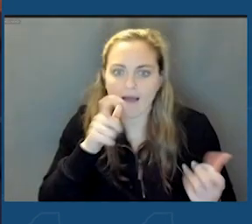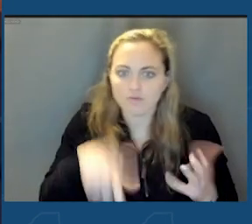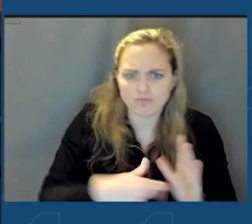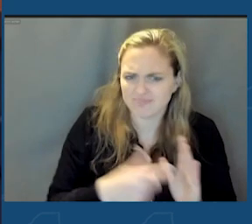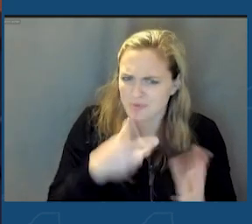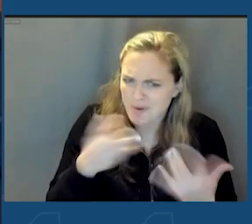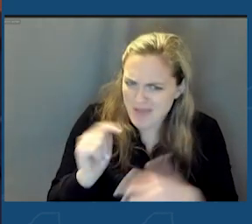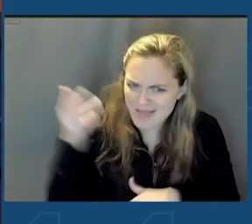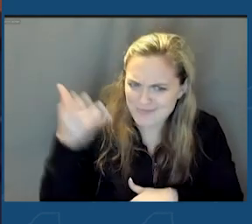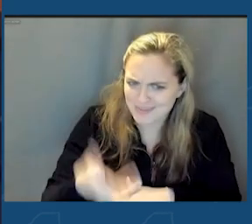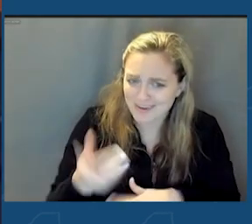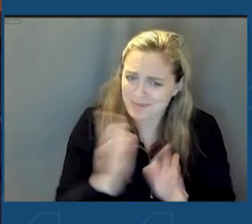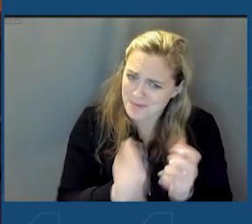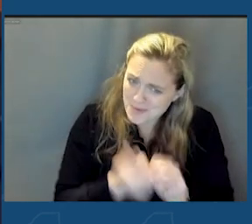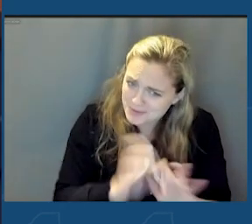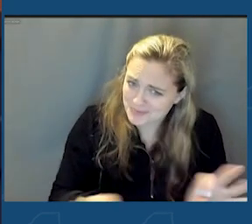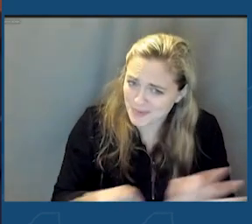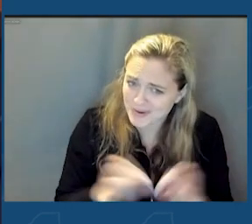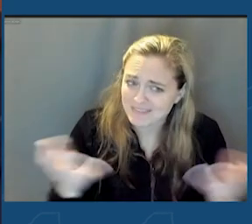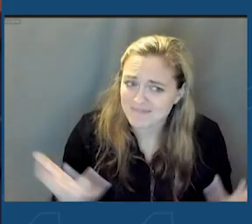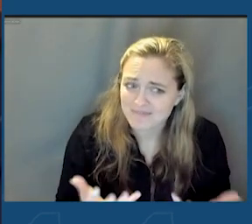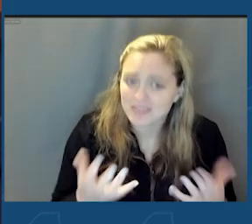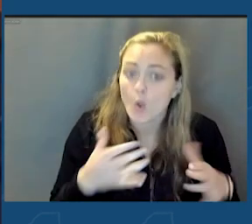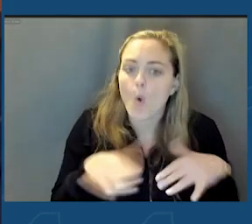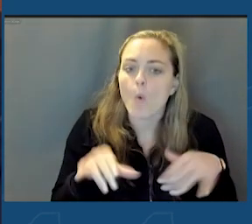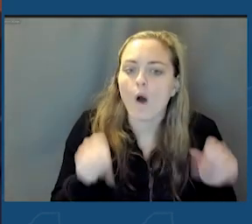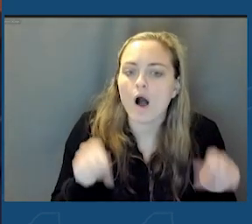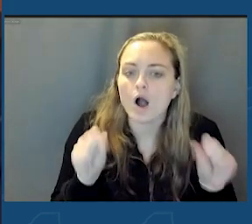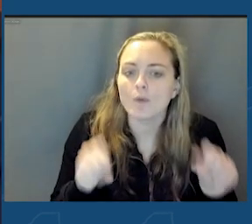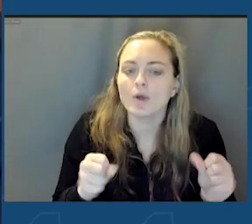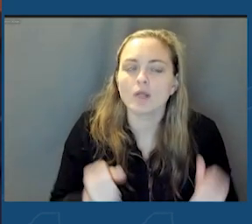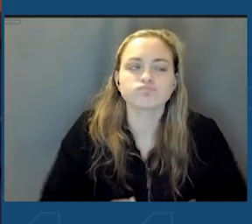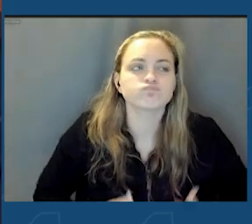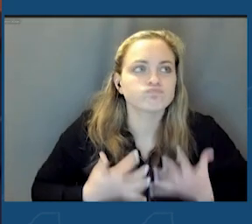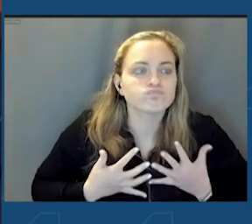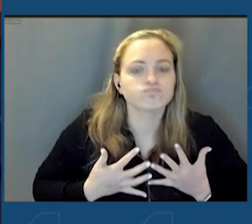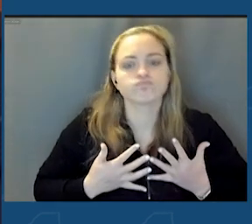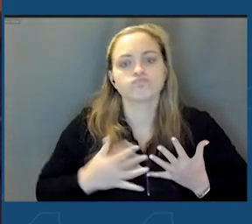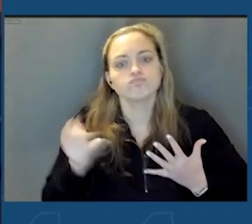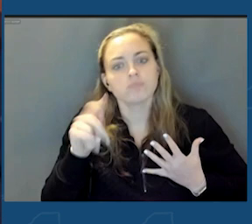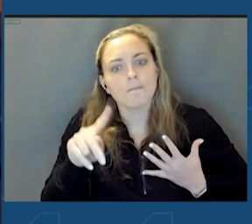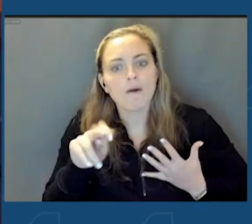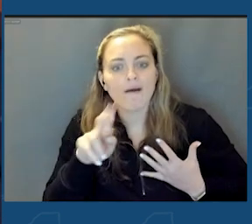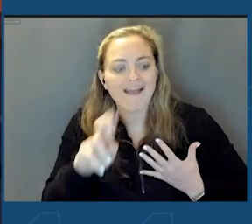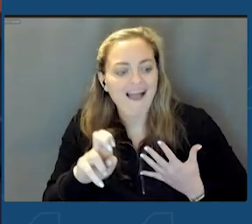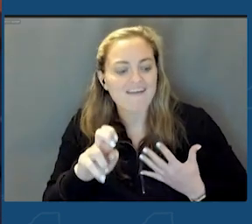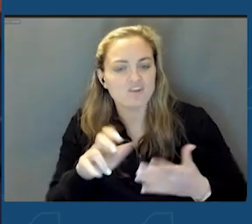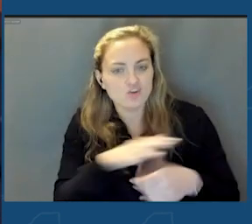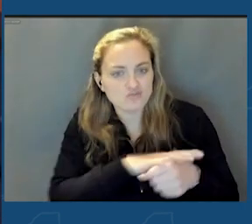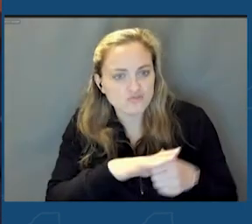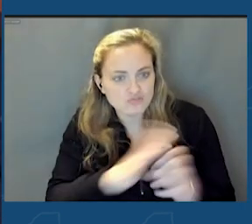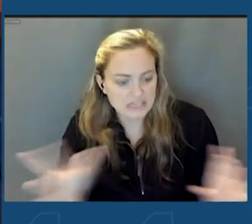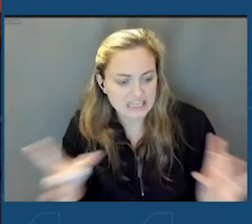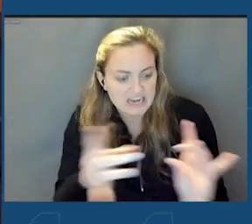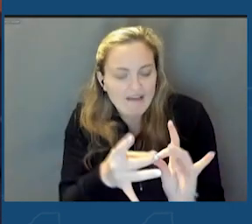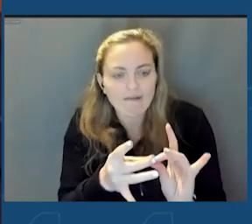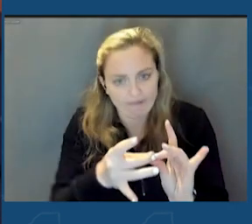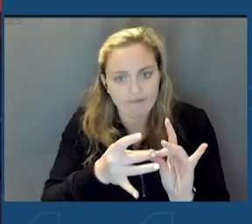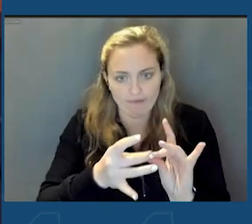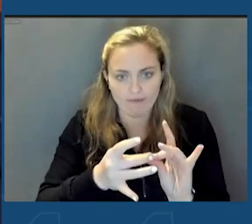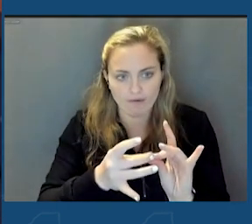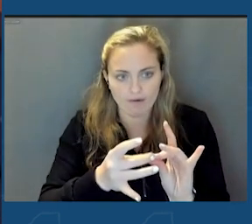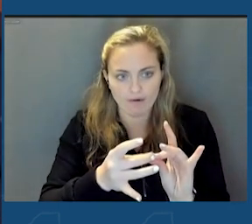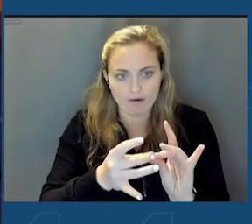most important thing is walkable, thriving Park Avenue corridor connecting the synergy of La